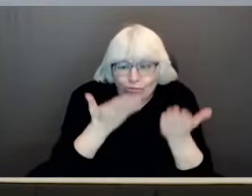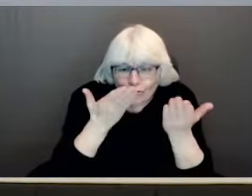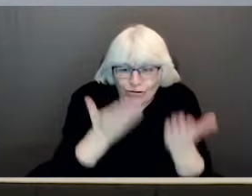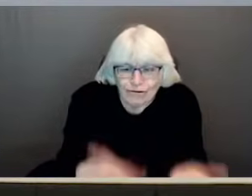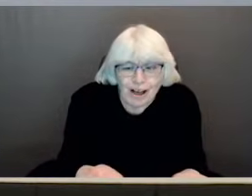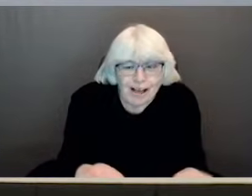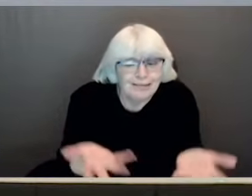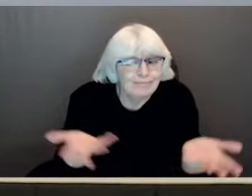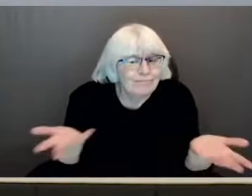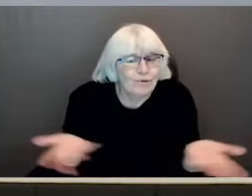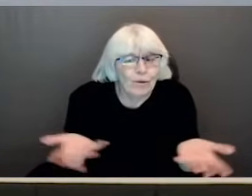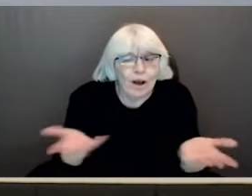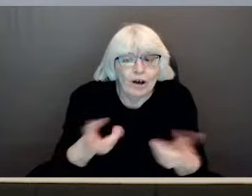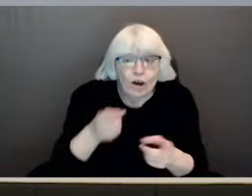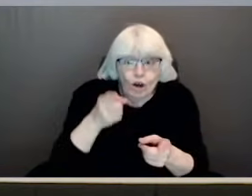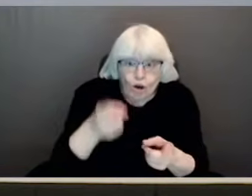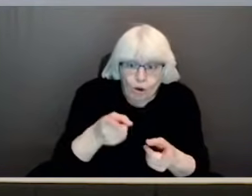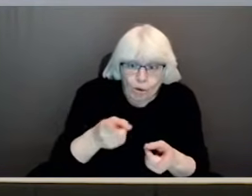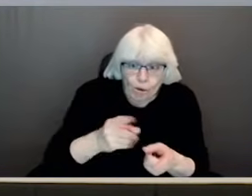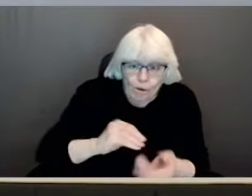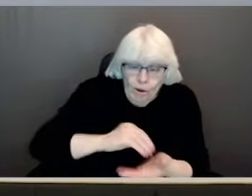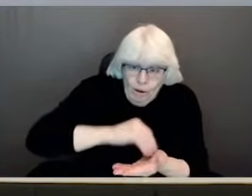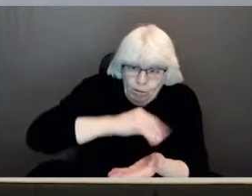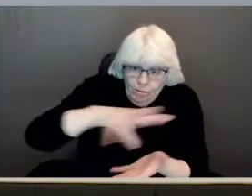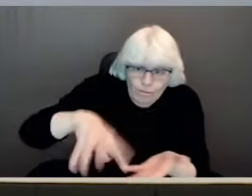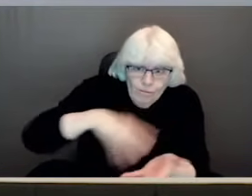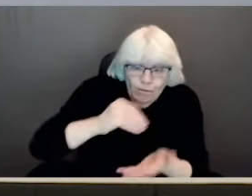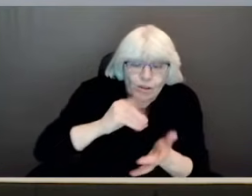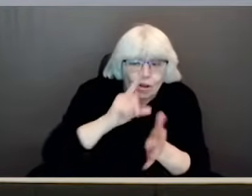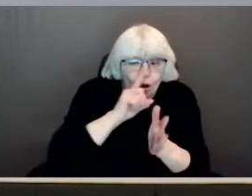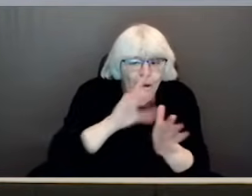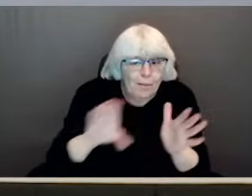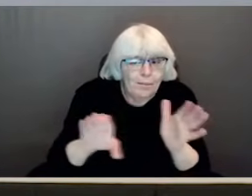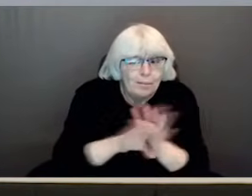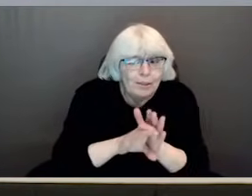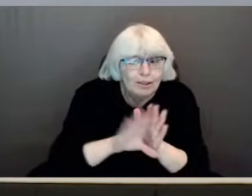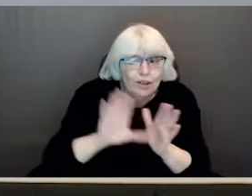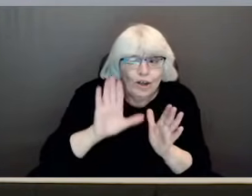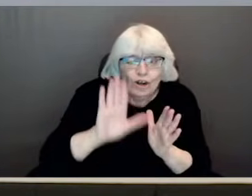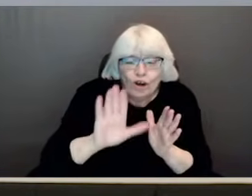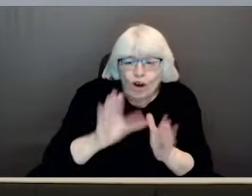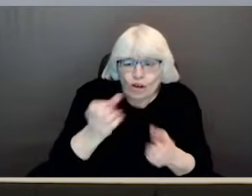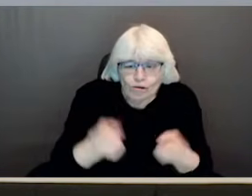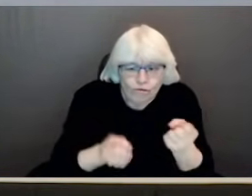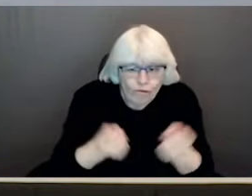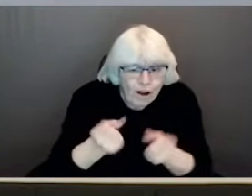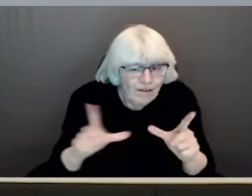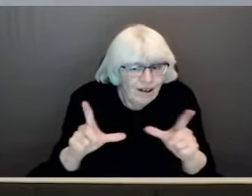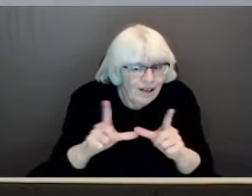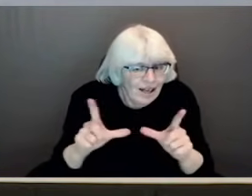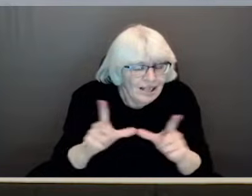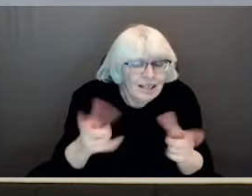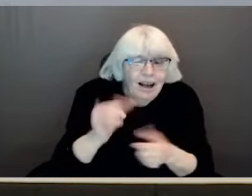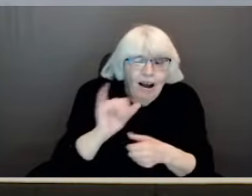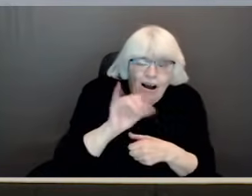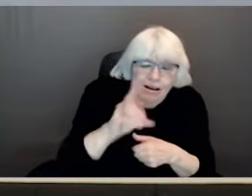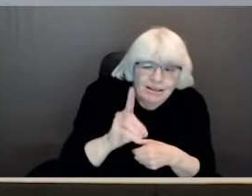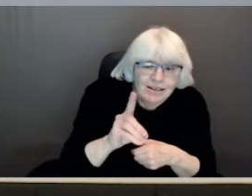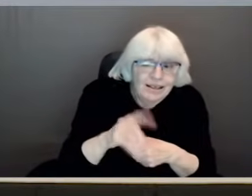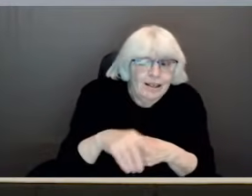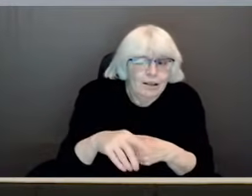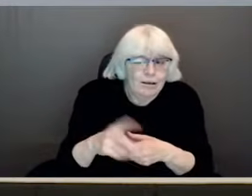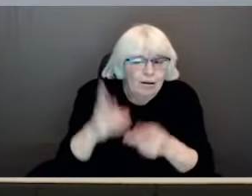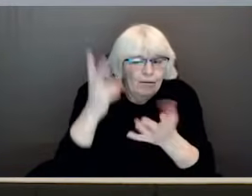along with their QR code. And certainly for certain premises, that's absolutely fine. But of course, there'll be